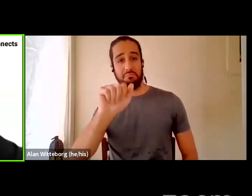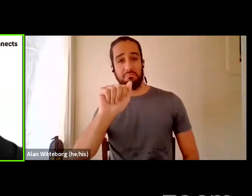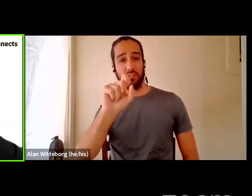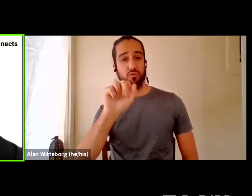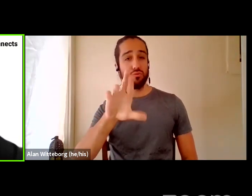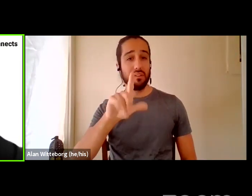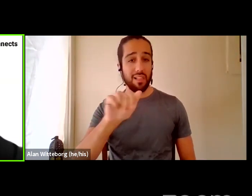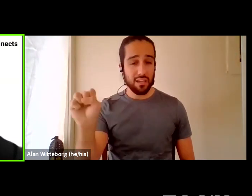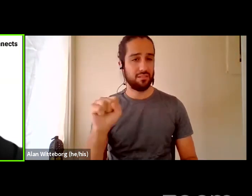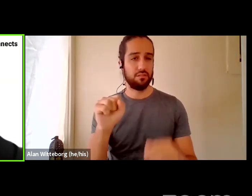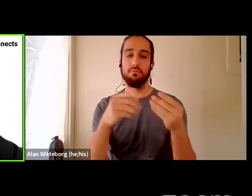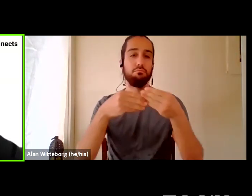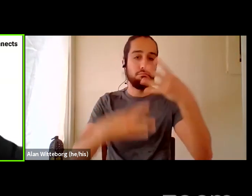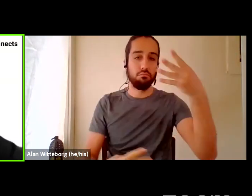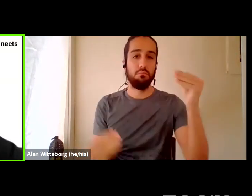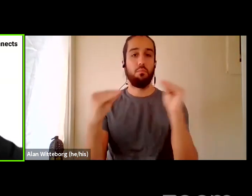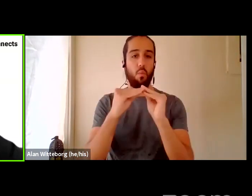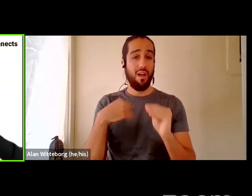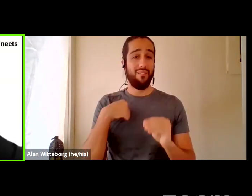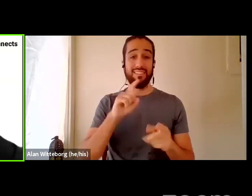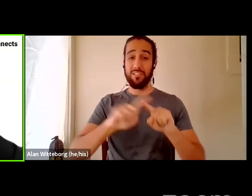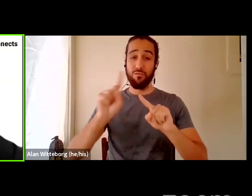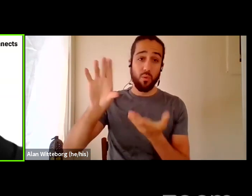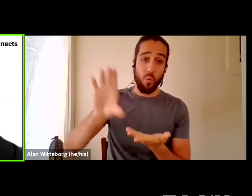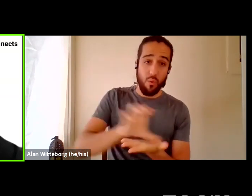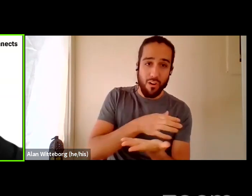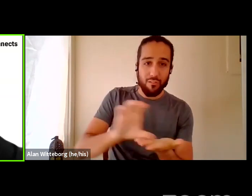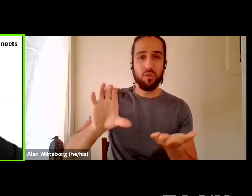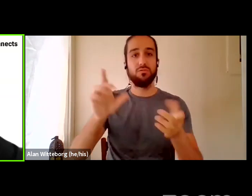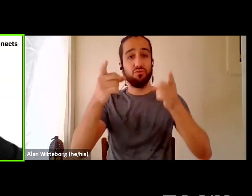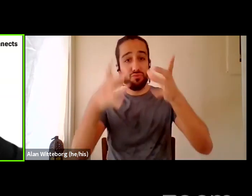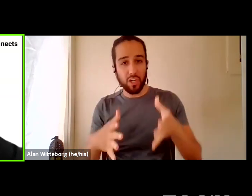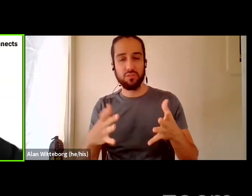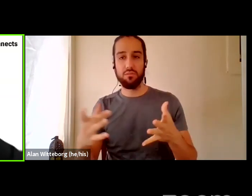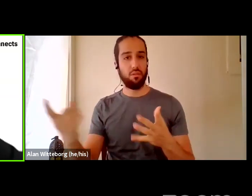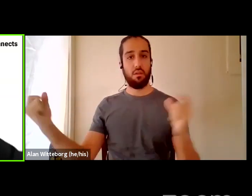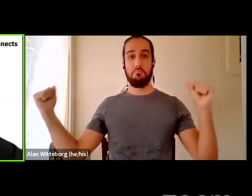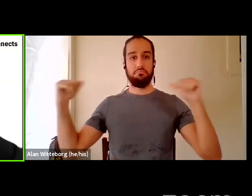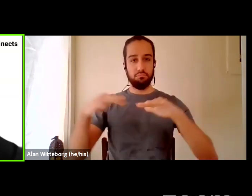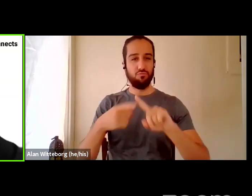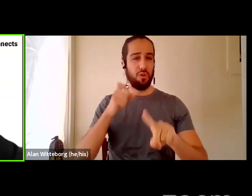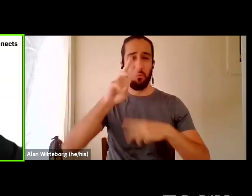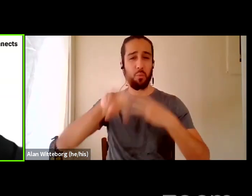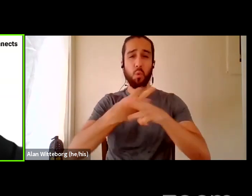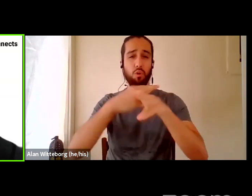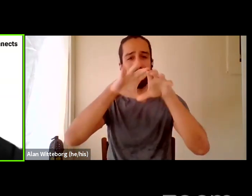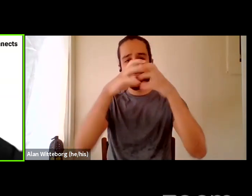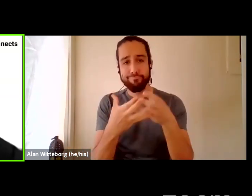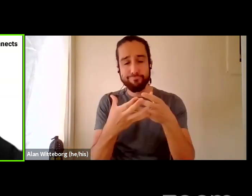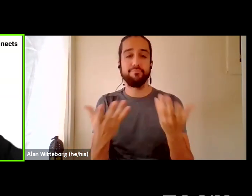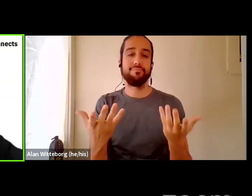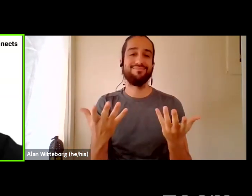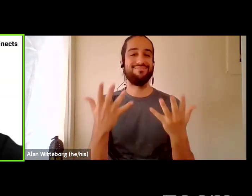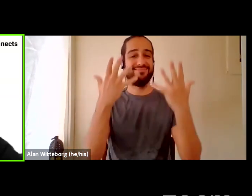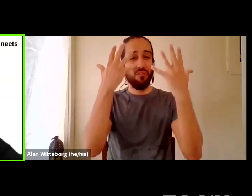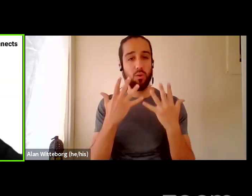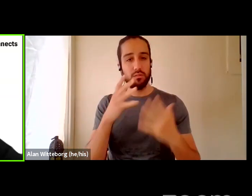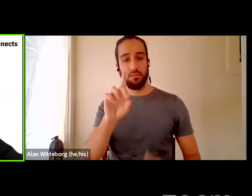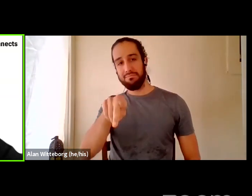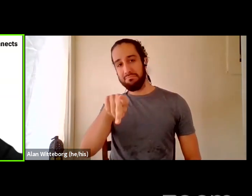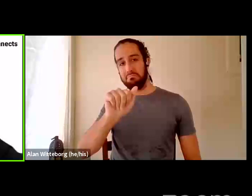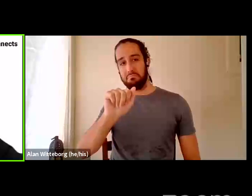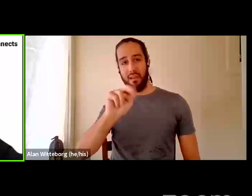mid-career directors and choreographers, and they come from all over the world. Well, the pandemic put a wrench in that.